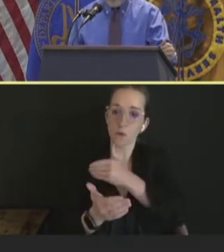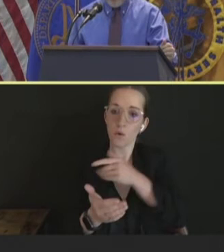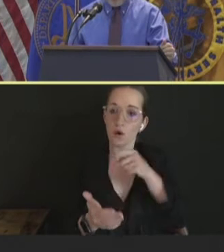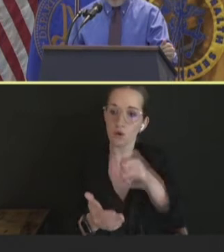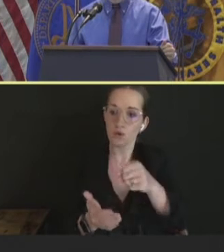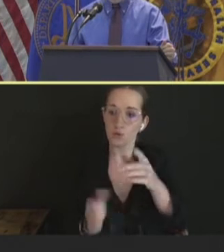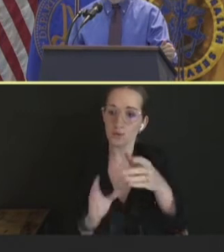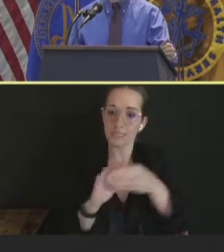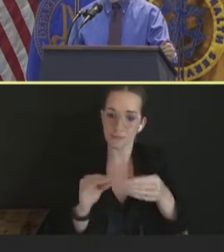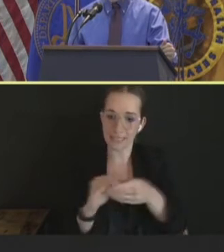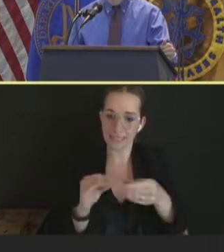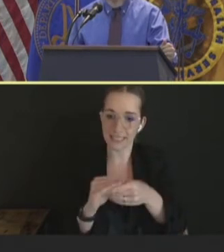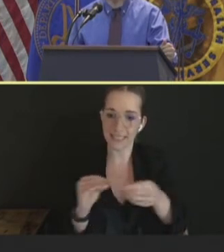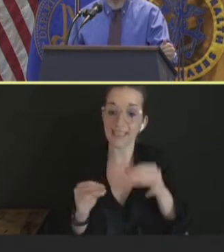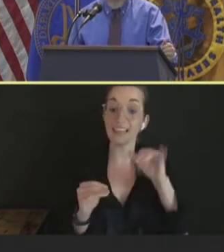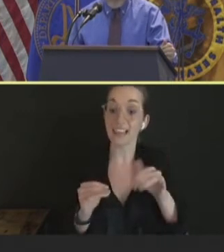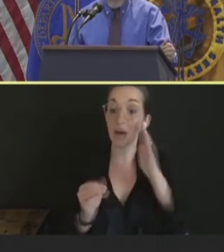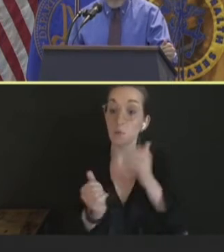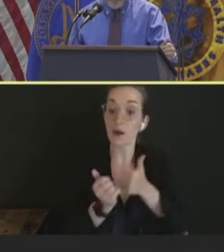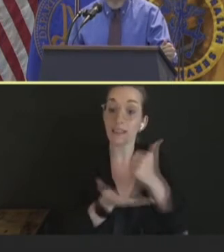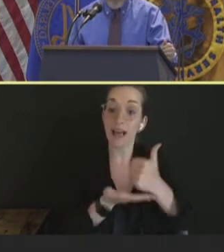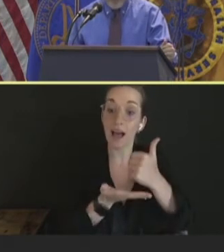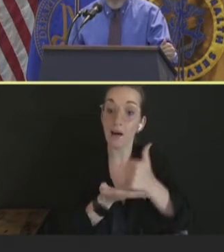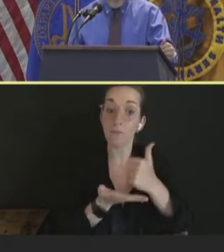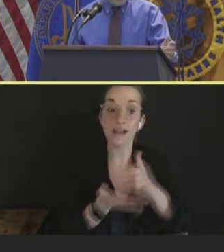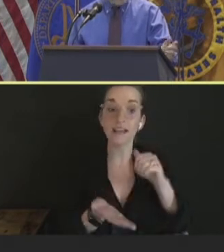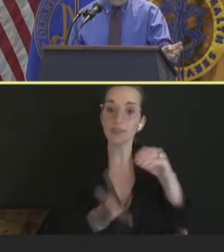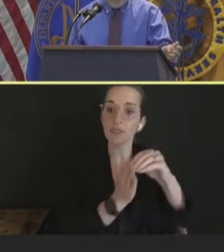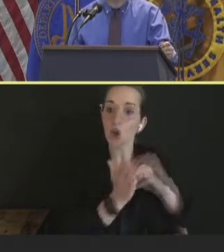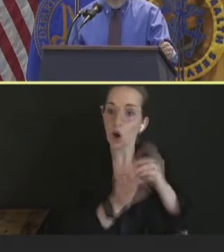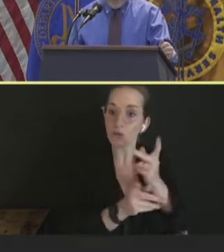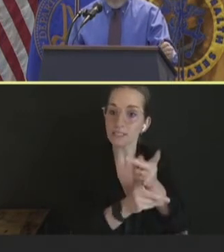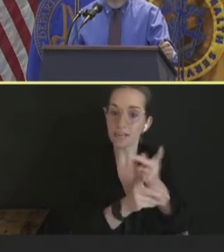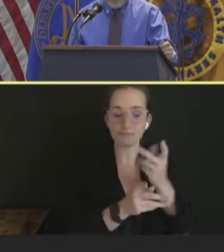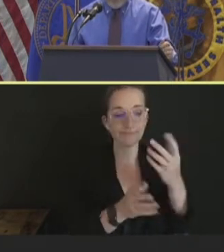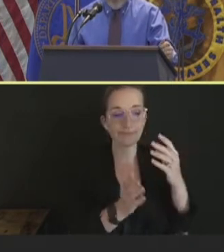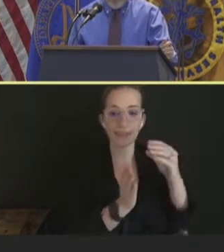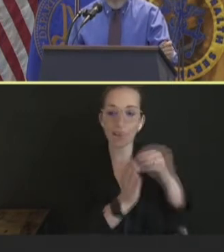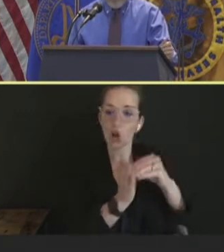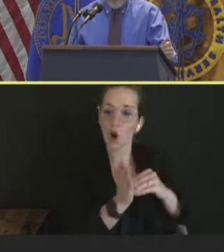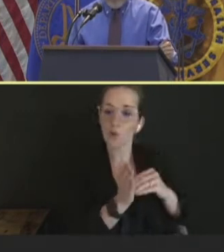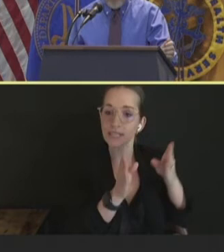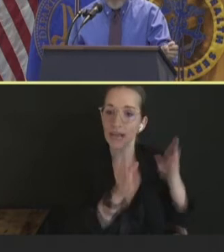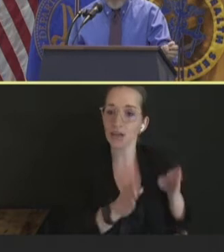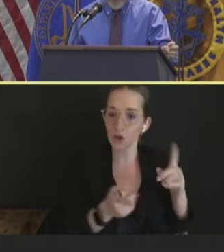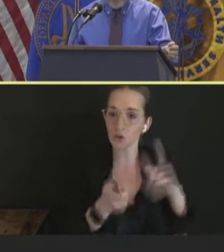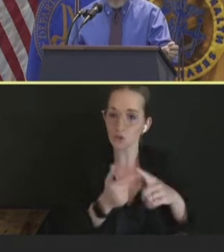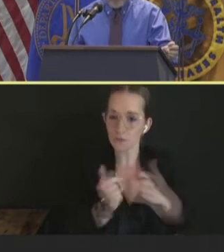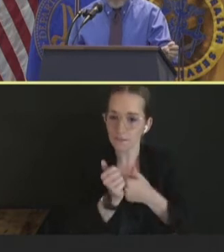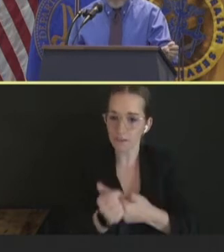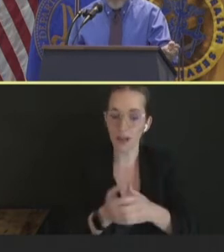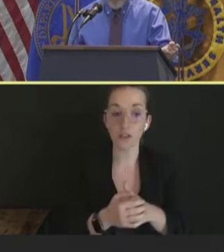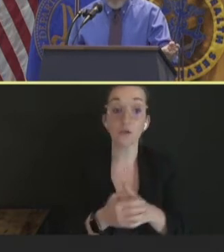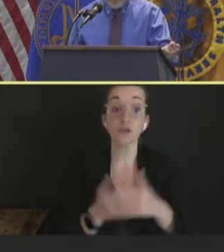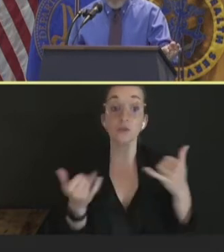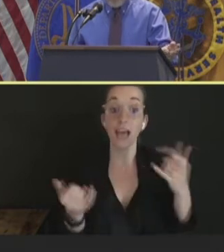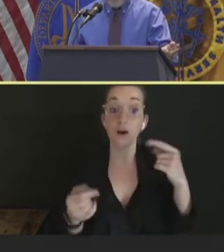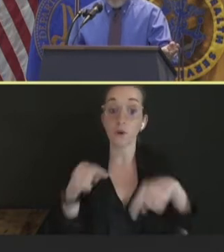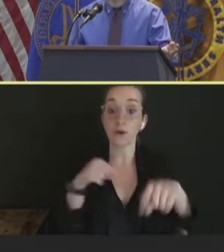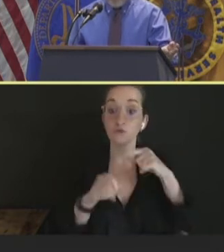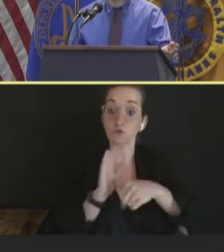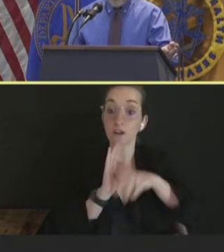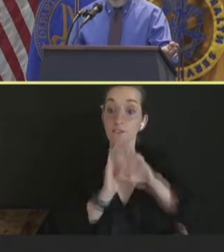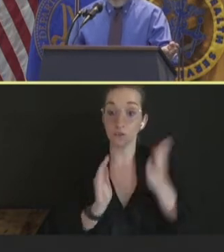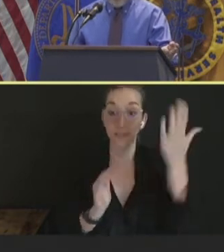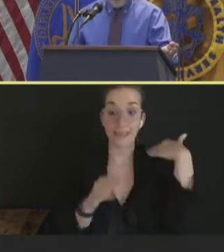helps the note taker and others to follow along. Let's now turn to approval of our previous meeting minutes. The NVAC